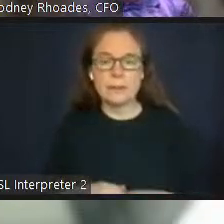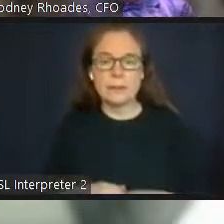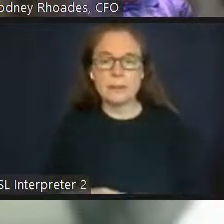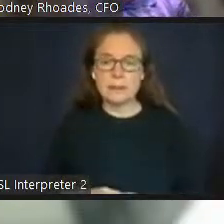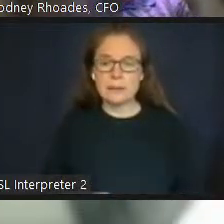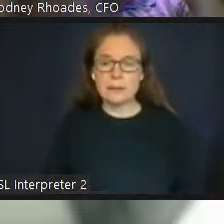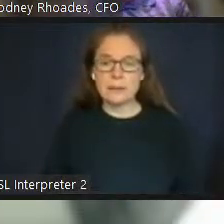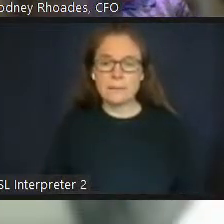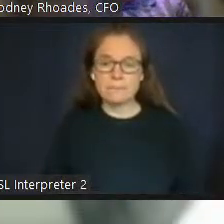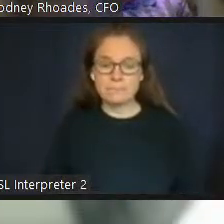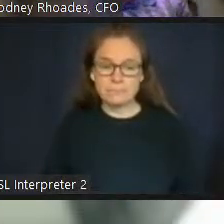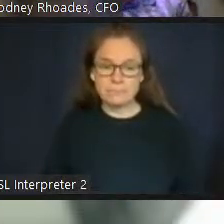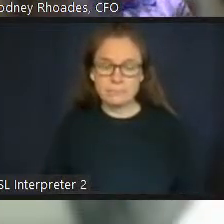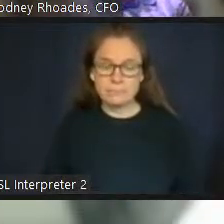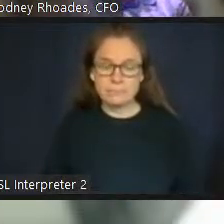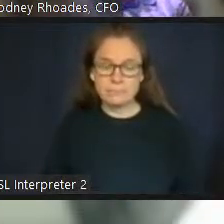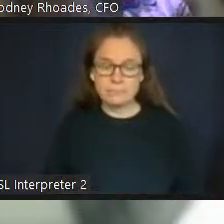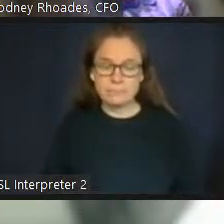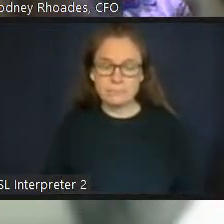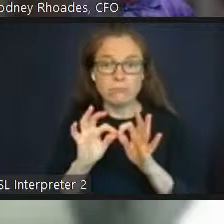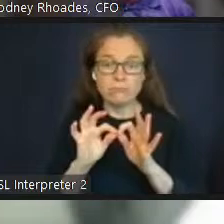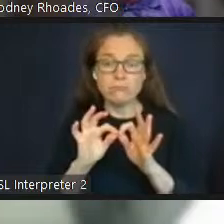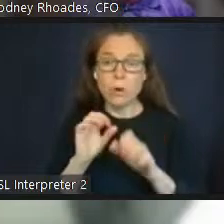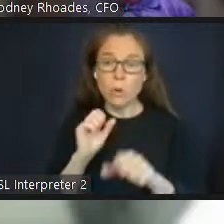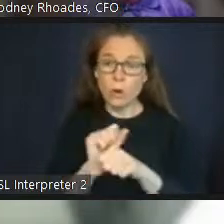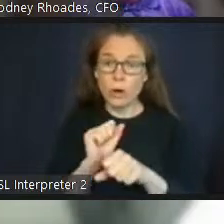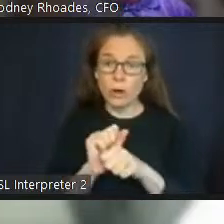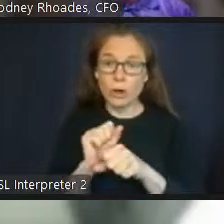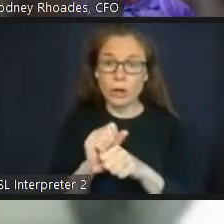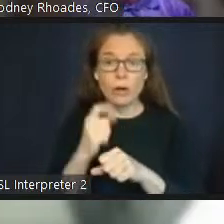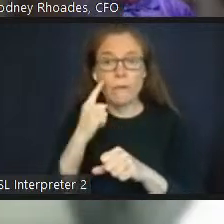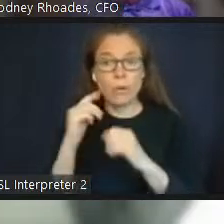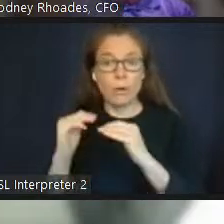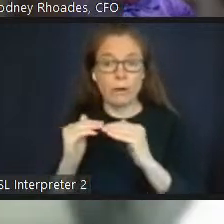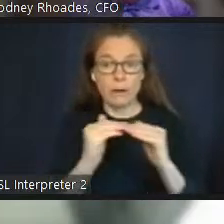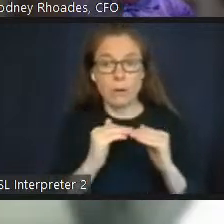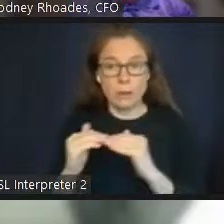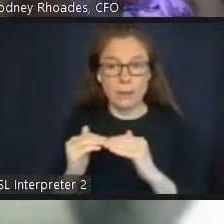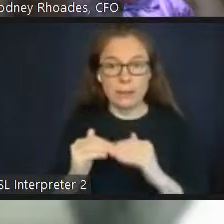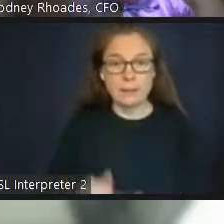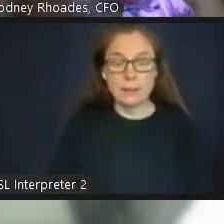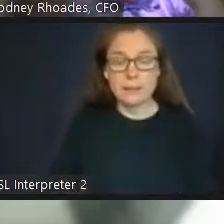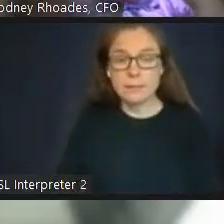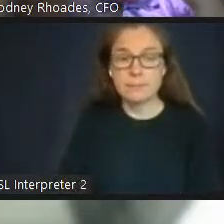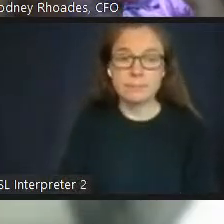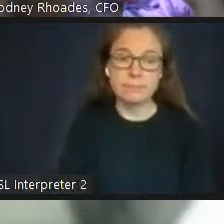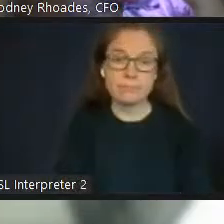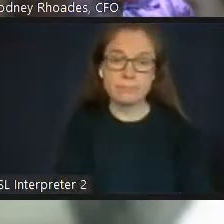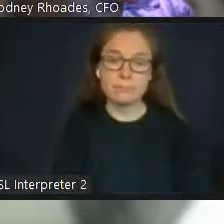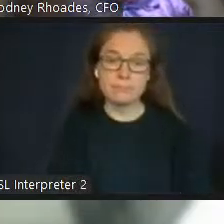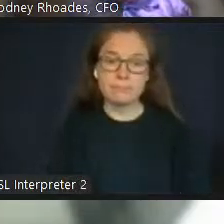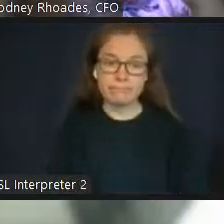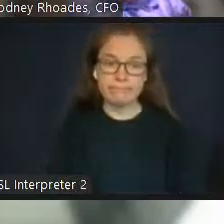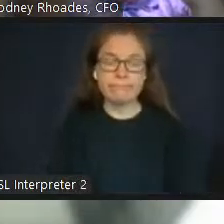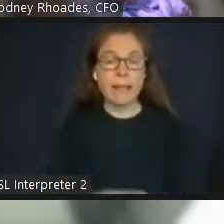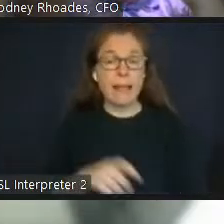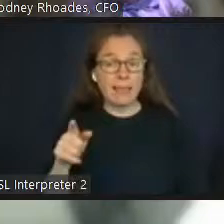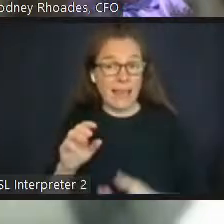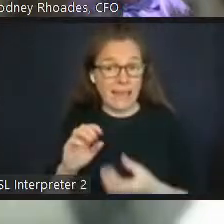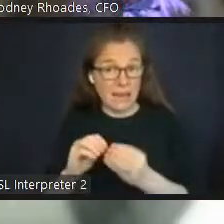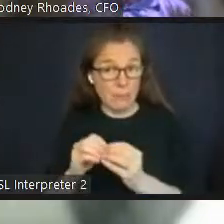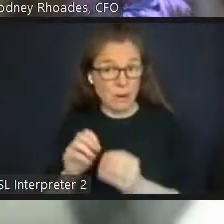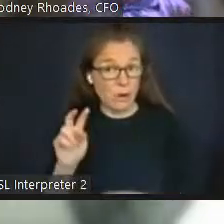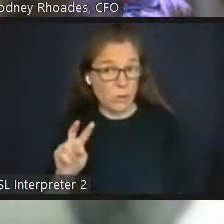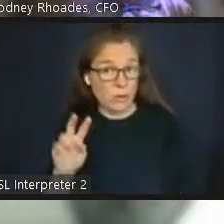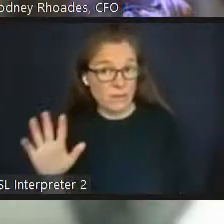our investments in interpretation, translation. This number does not include